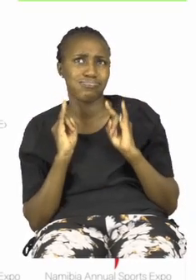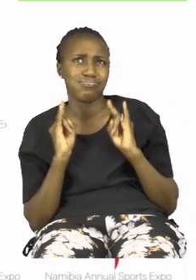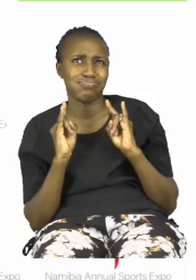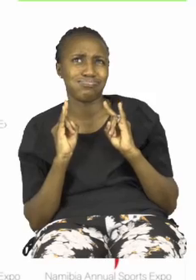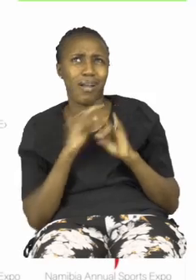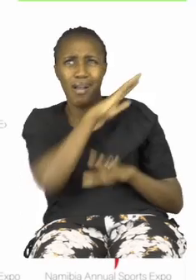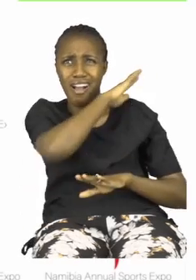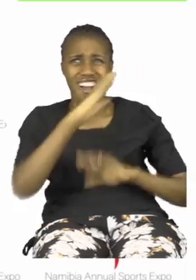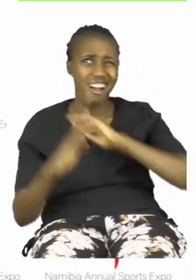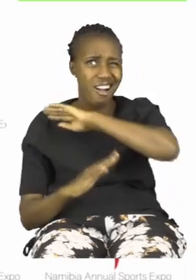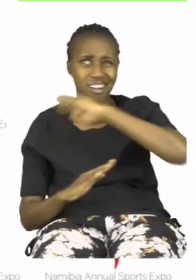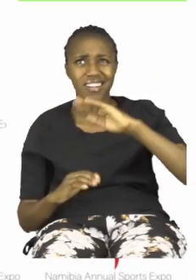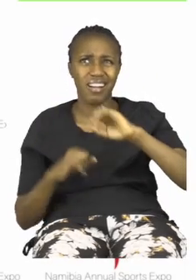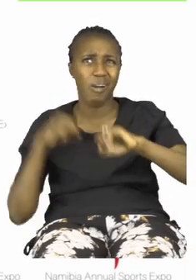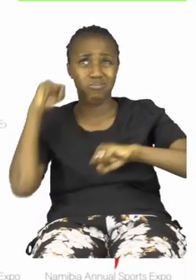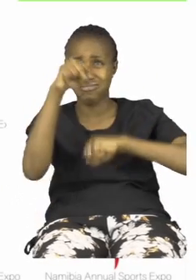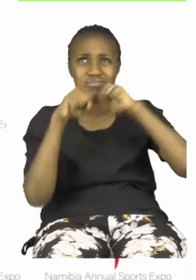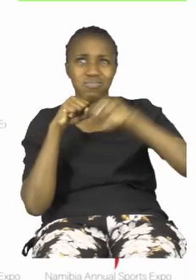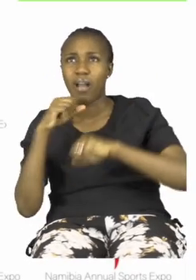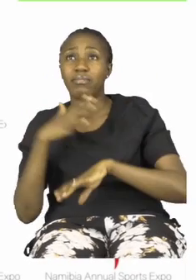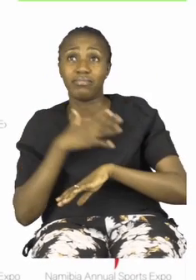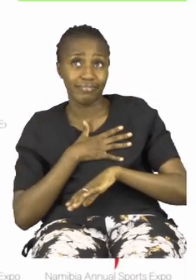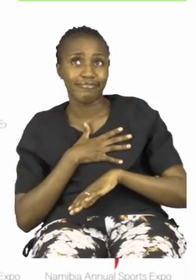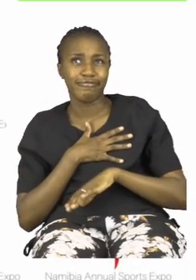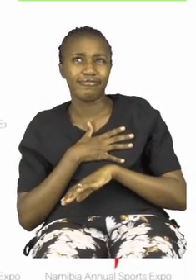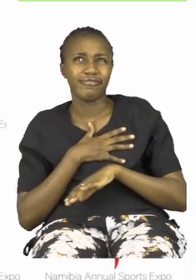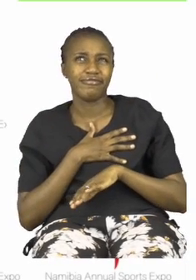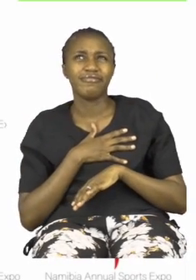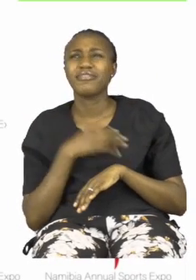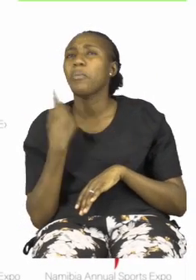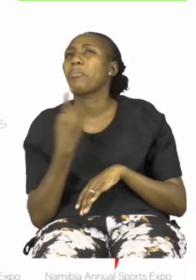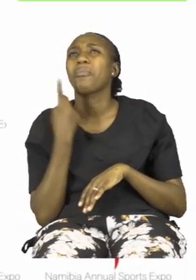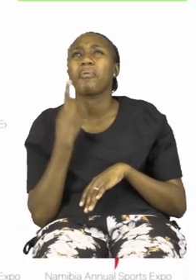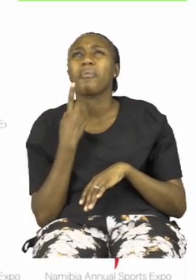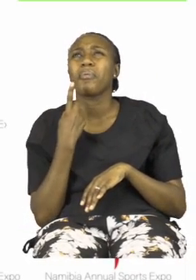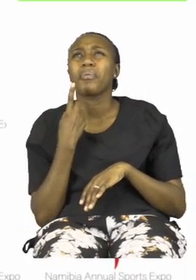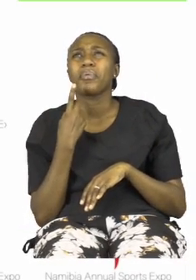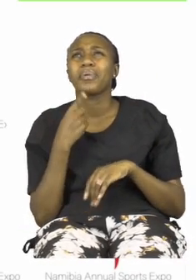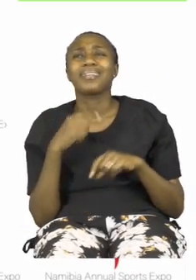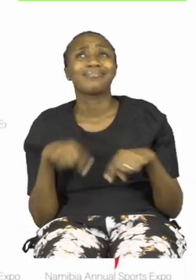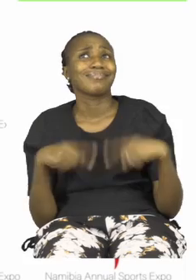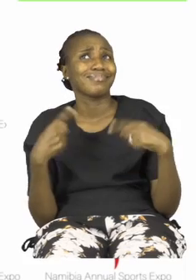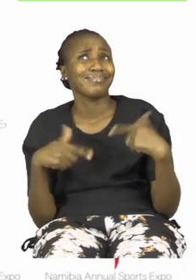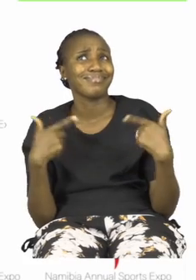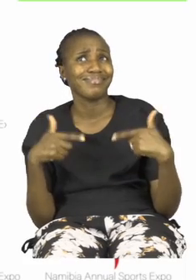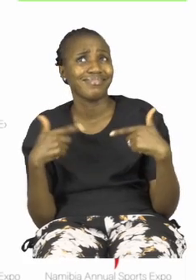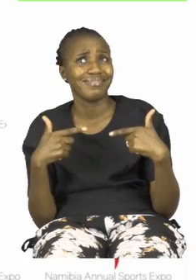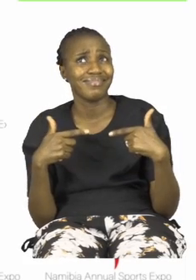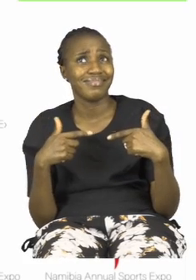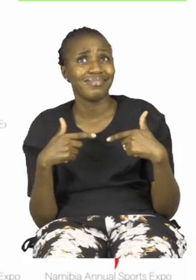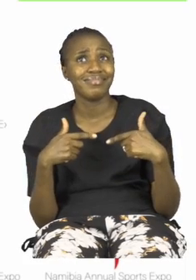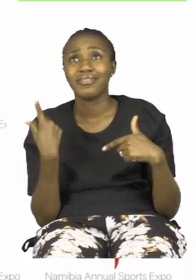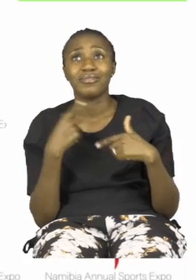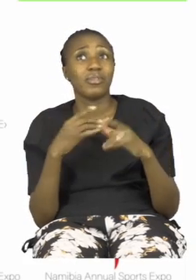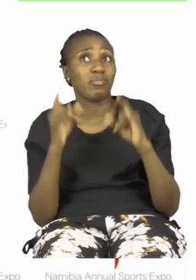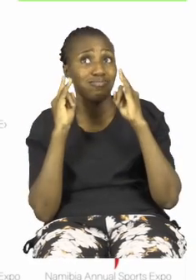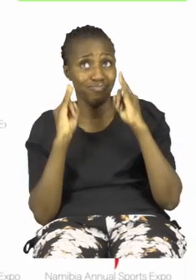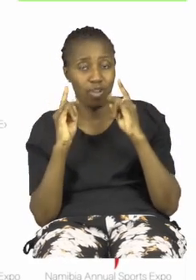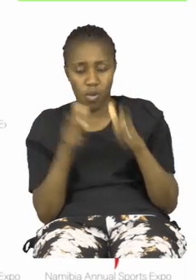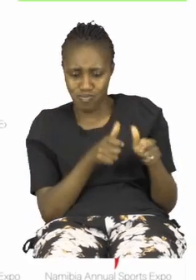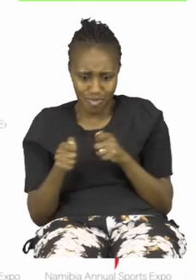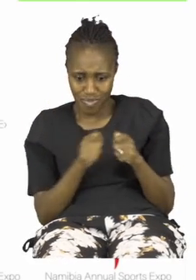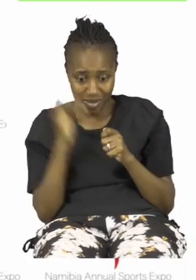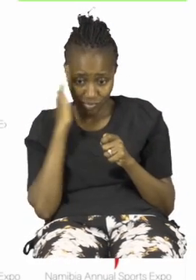I like boxing and that type of thing. Now, the only game that I've played is I've played football on Xbox. Okay.